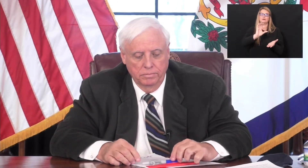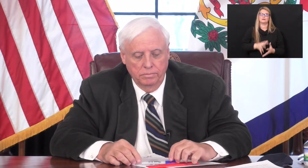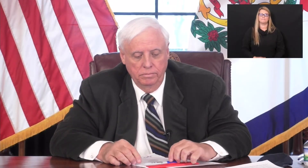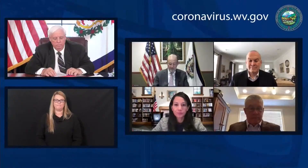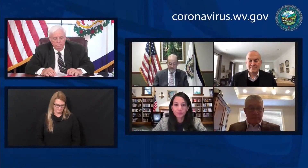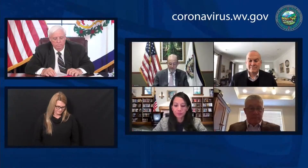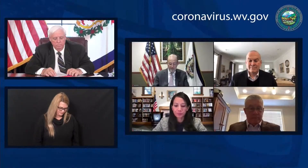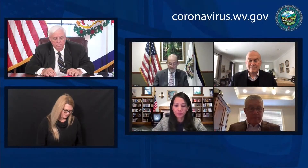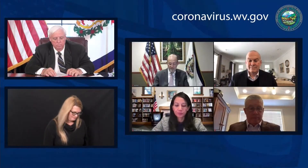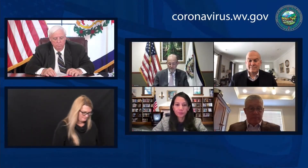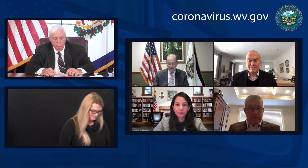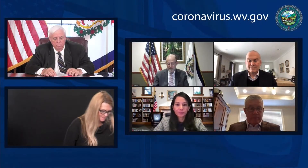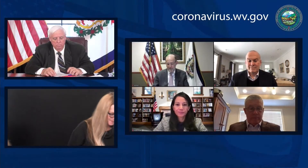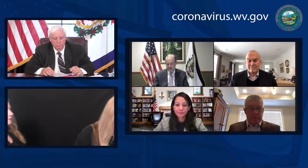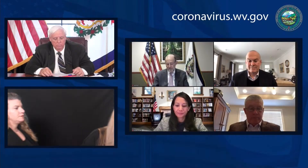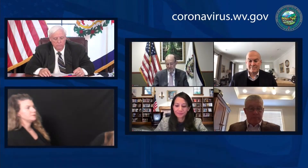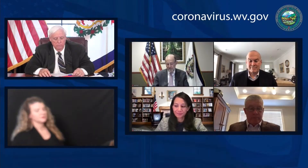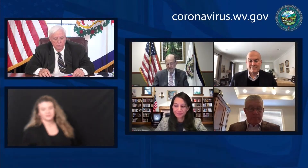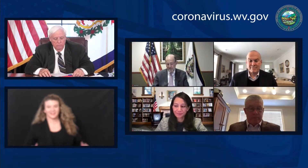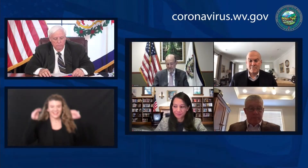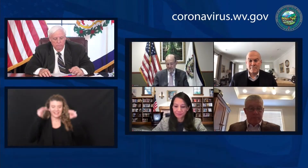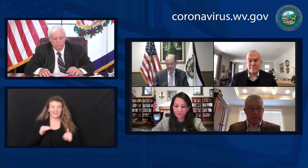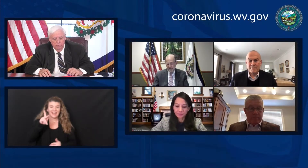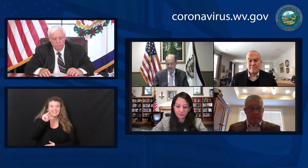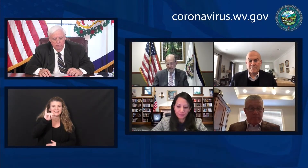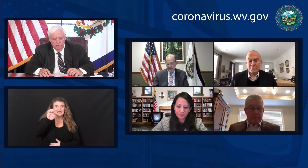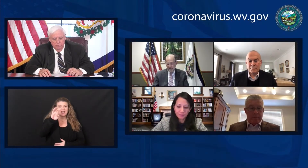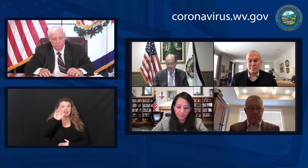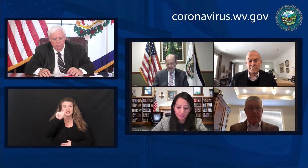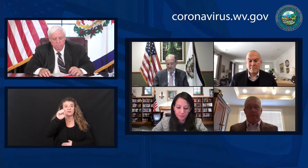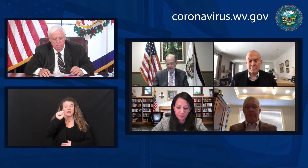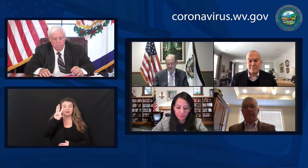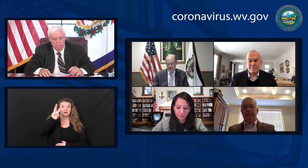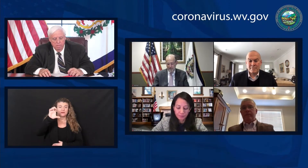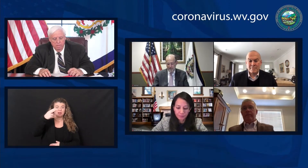All right, thank you, Charles. Next to Kenny Bass with WCHS and Fox 11.